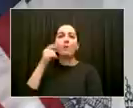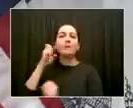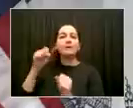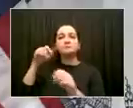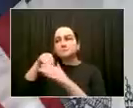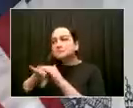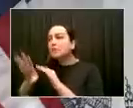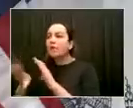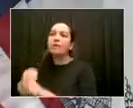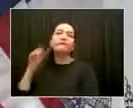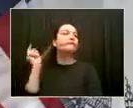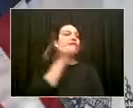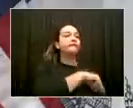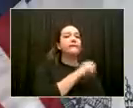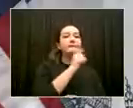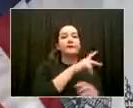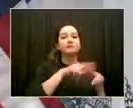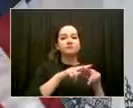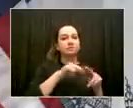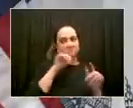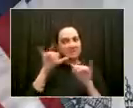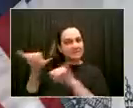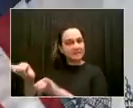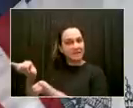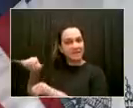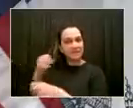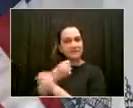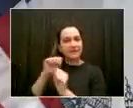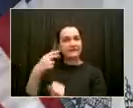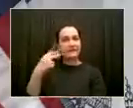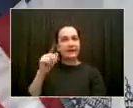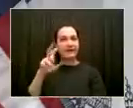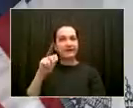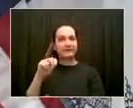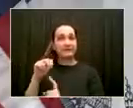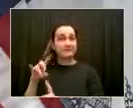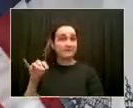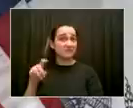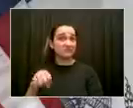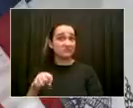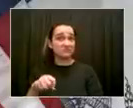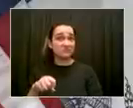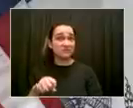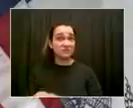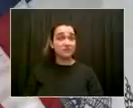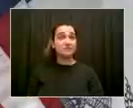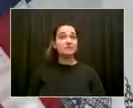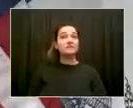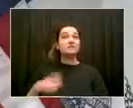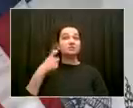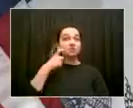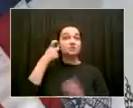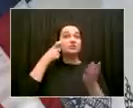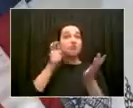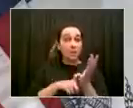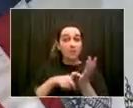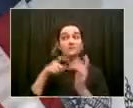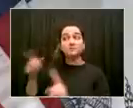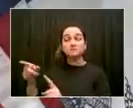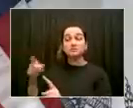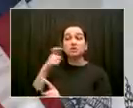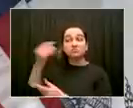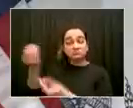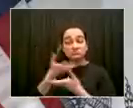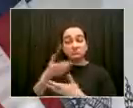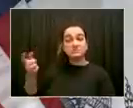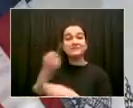more safe havens. We just announced another safe haven, 1,000 more safe haven beds. That strategy has been working to get folks off the street. And